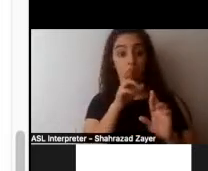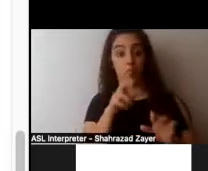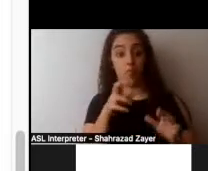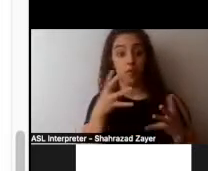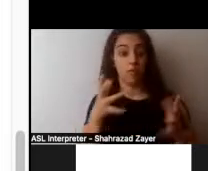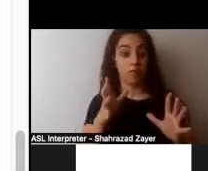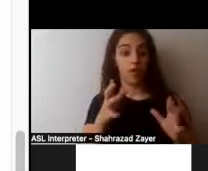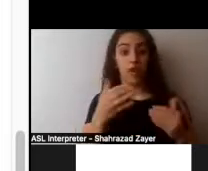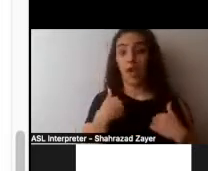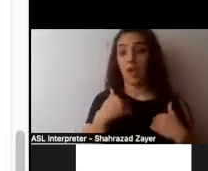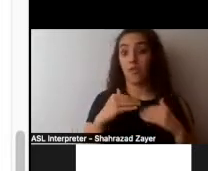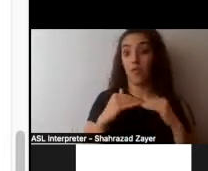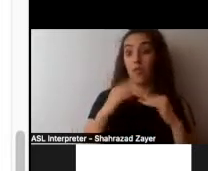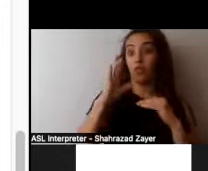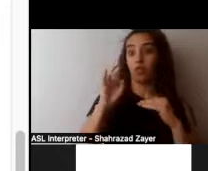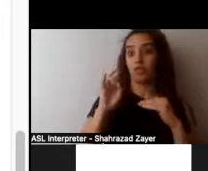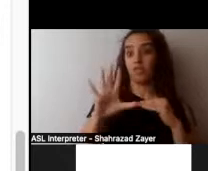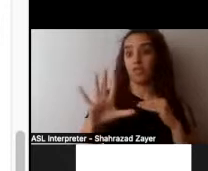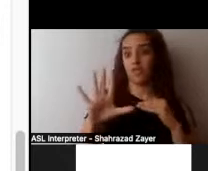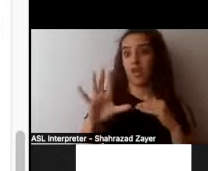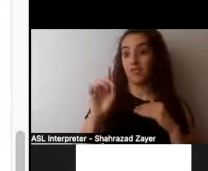over 75 data sets that we have reviewed,